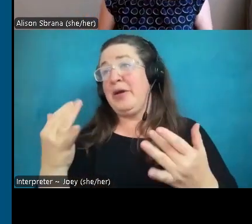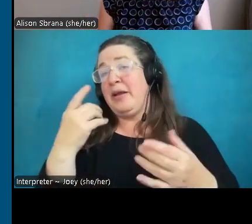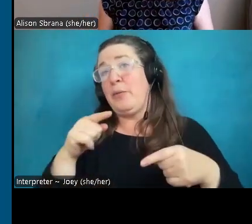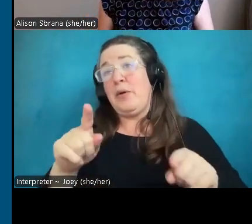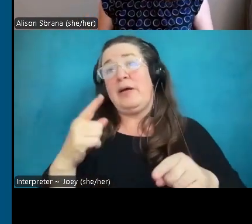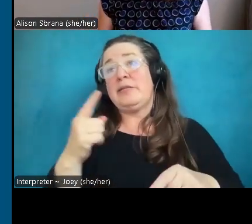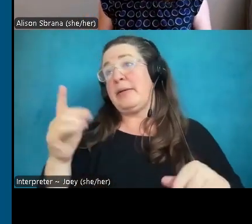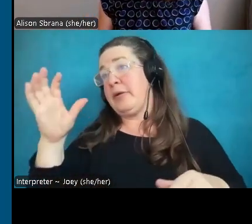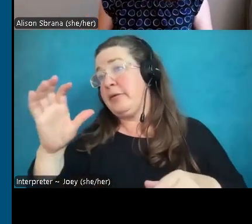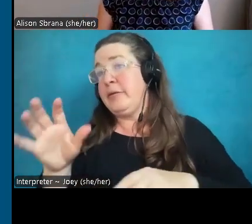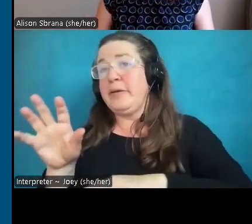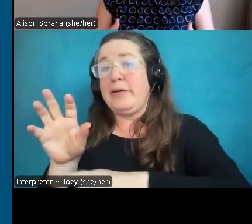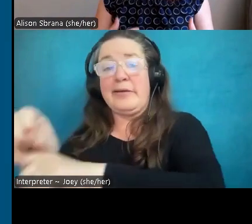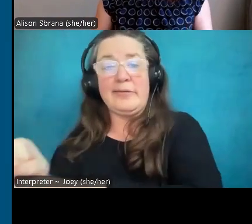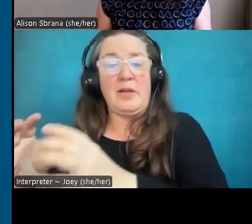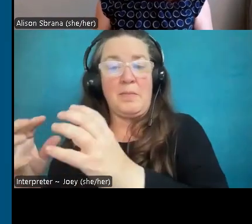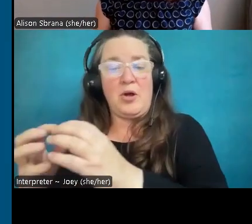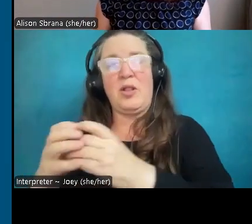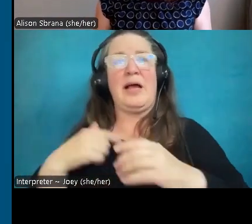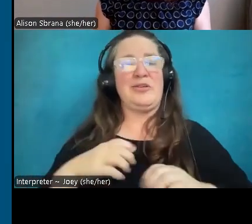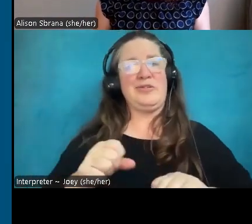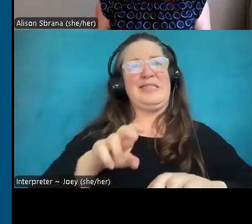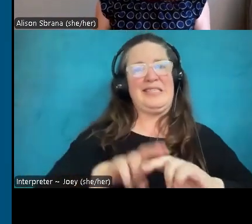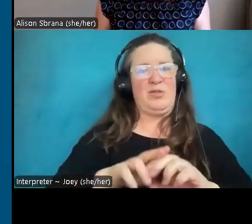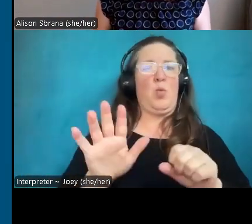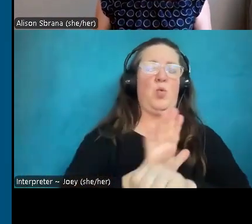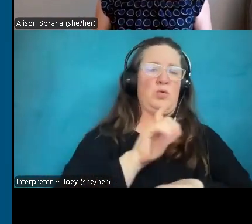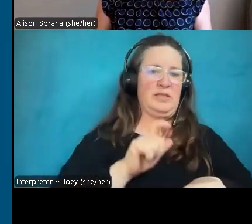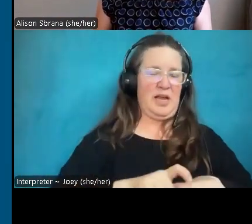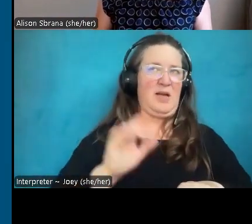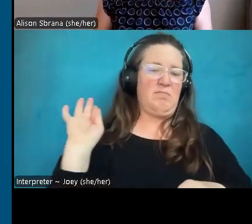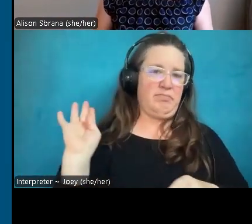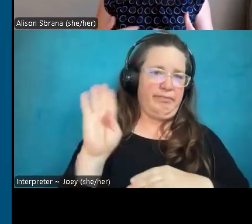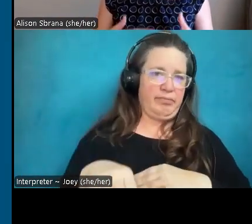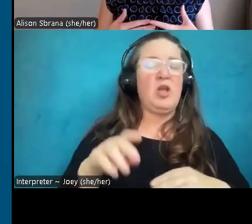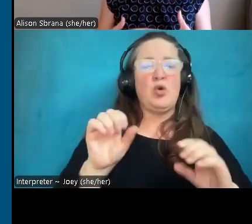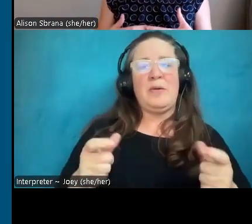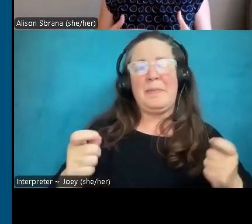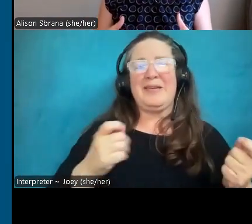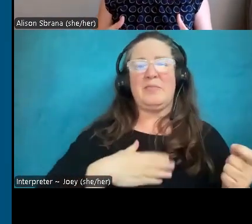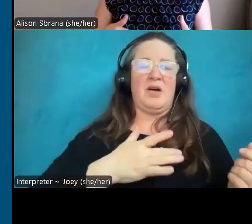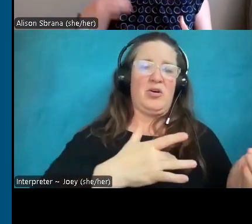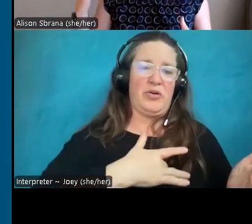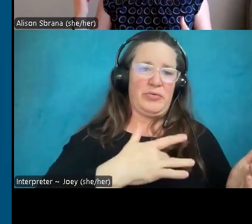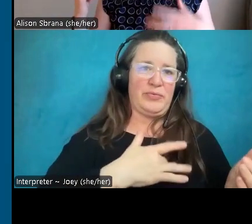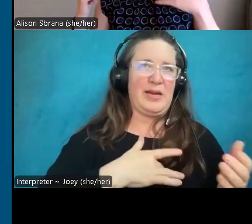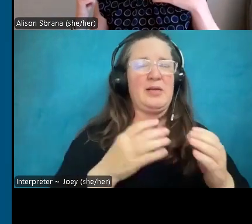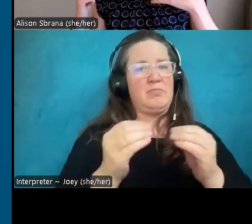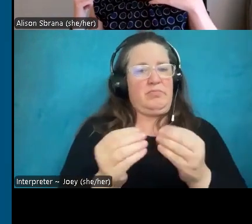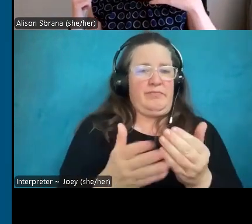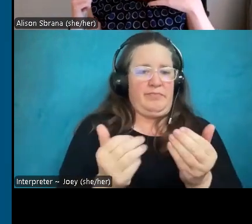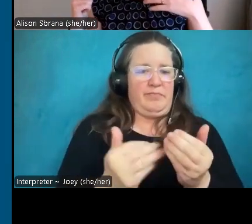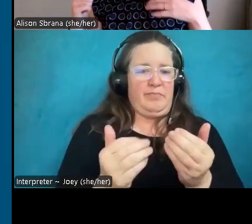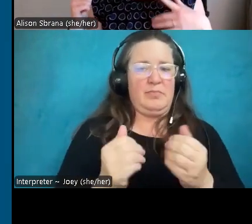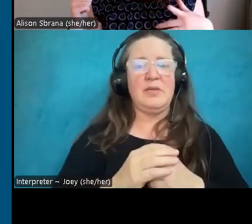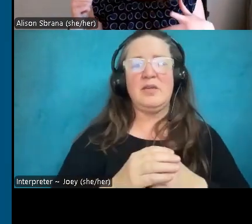was seated that whole time. It allowed me to manage my heart rate. So in normal everyday life, when I'm standing in front of